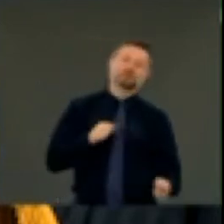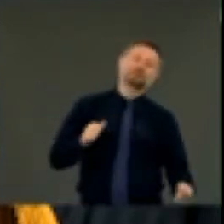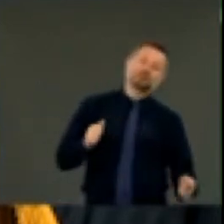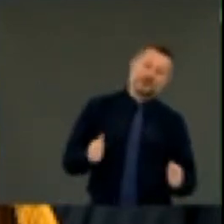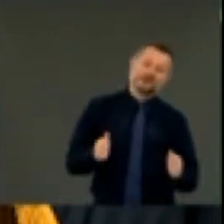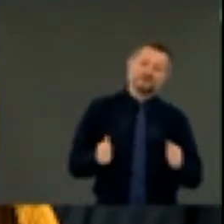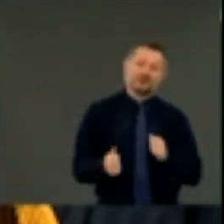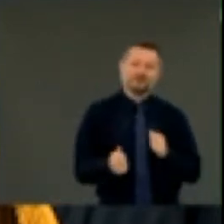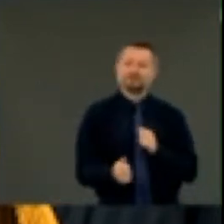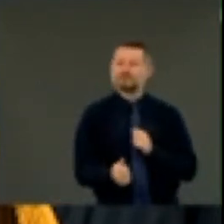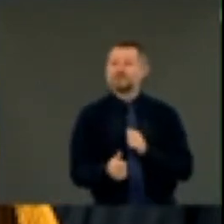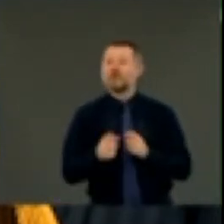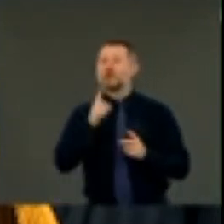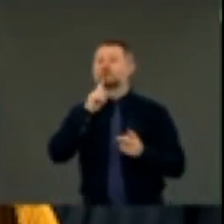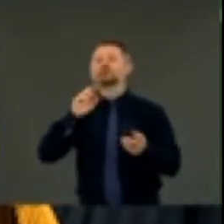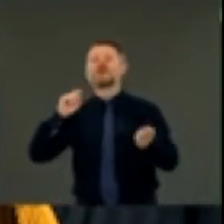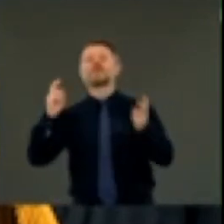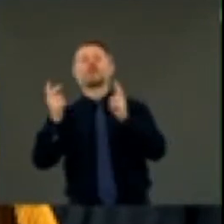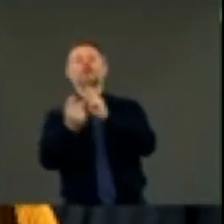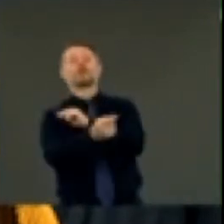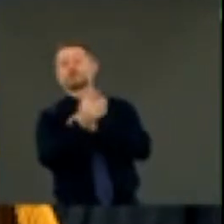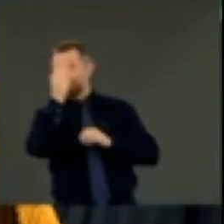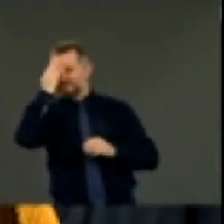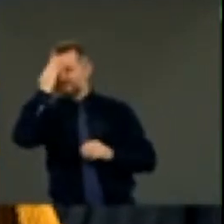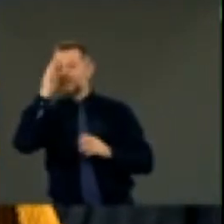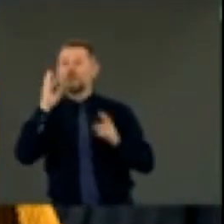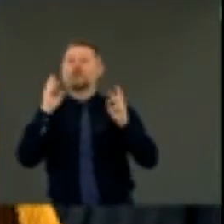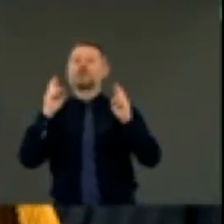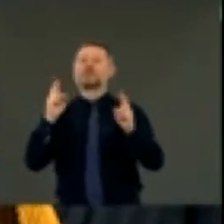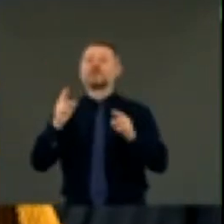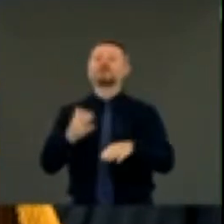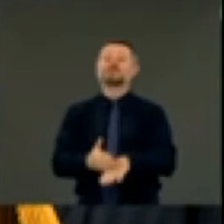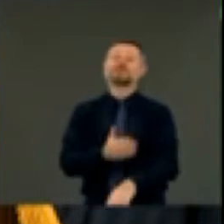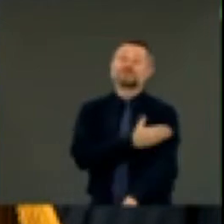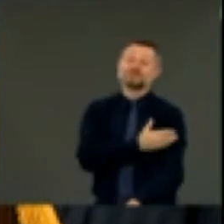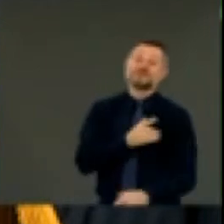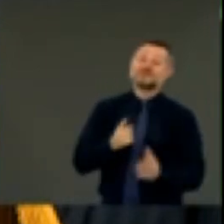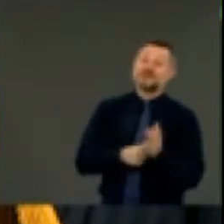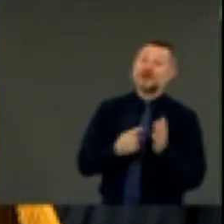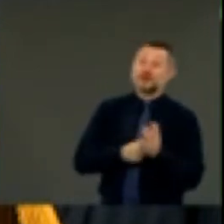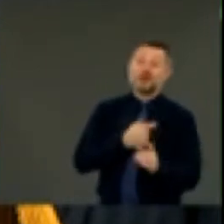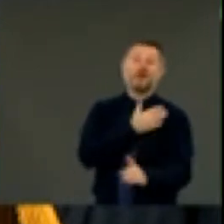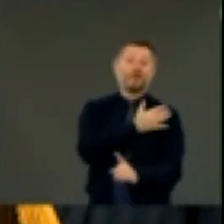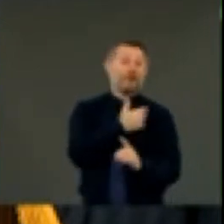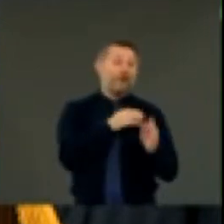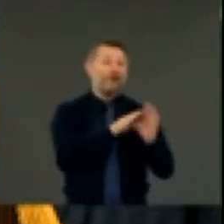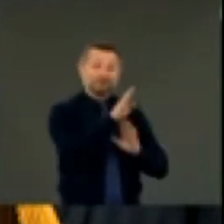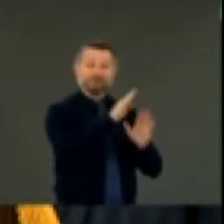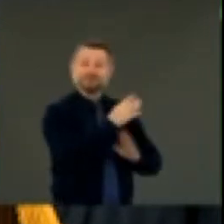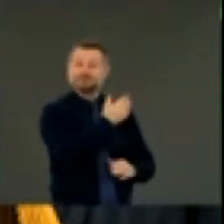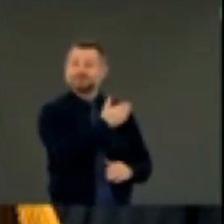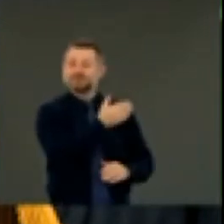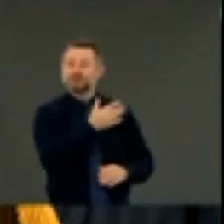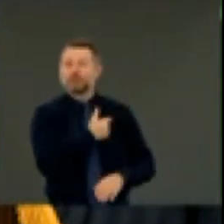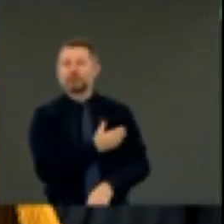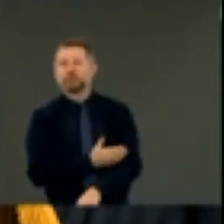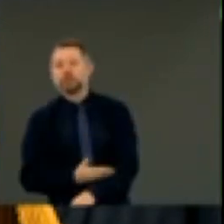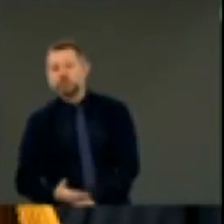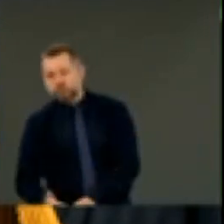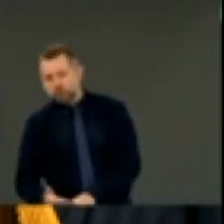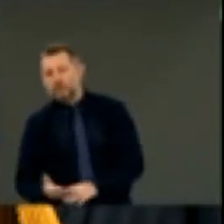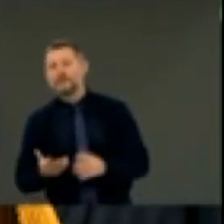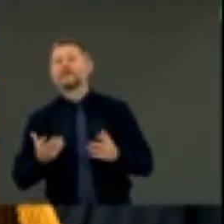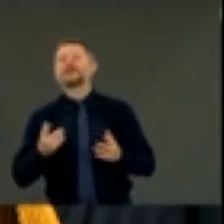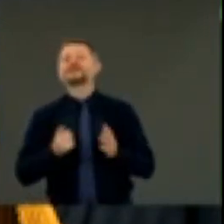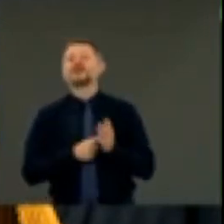hopefully we change for the better. During some periods in history we do, some periods in history we don't, some periods in history we go